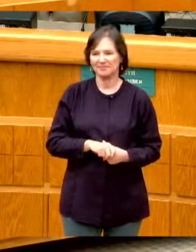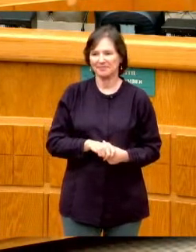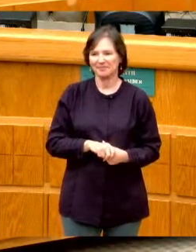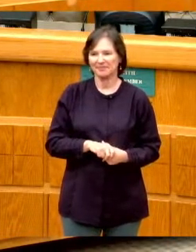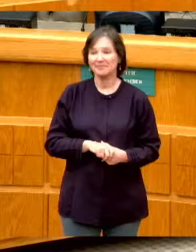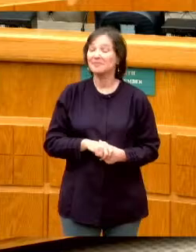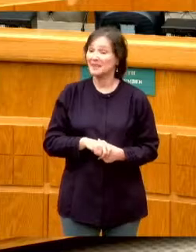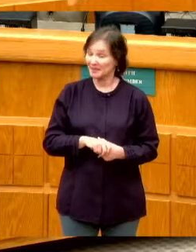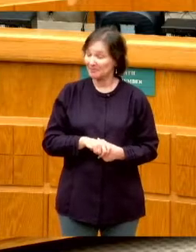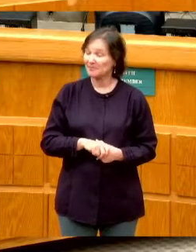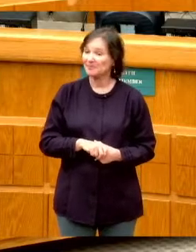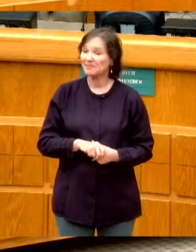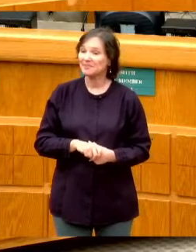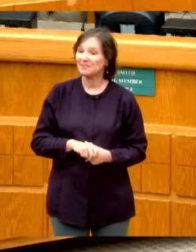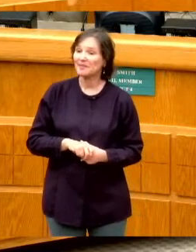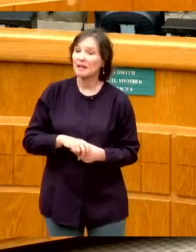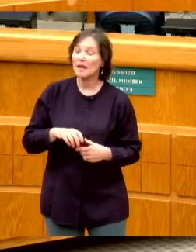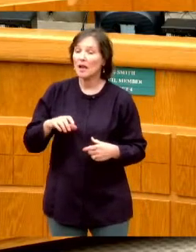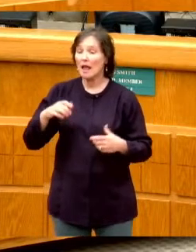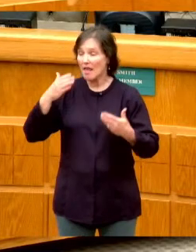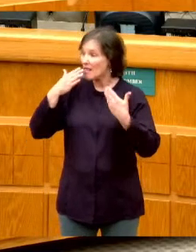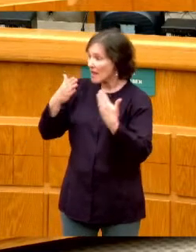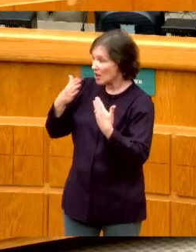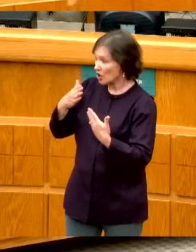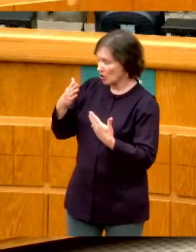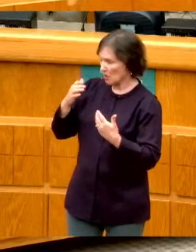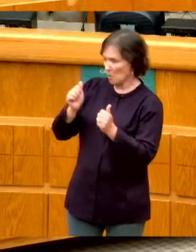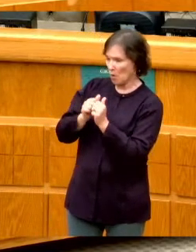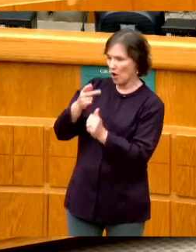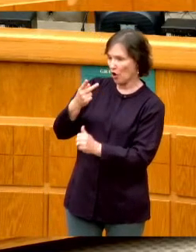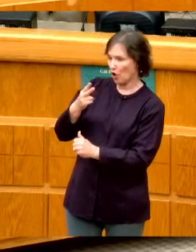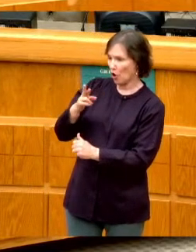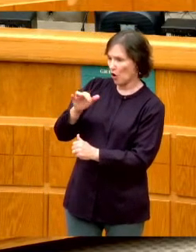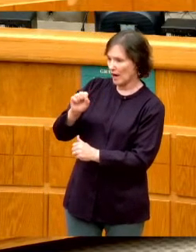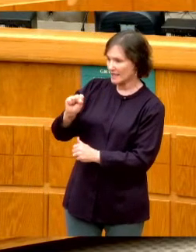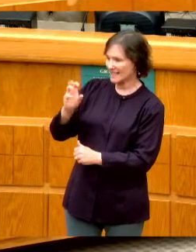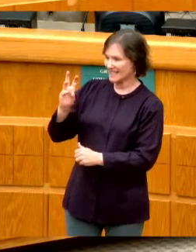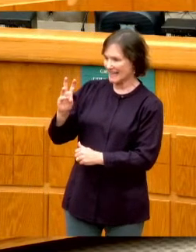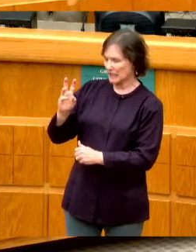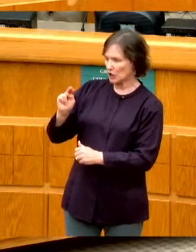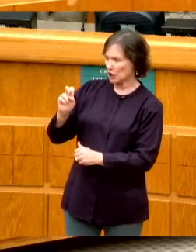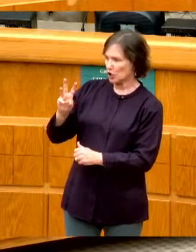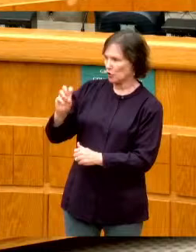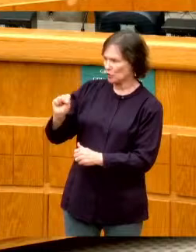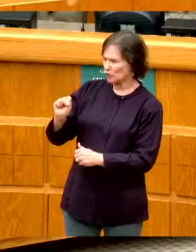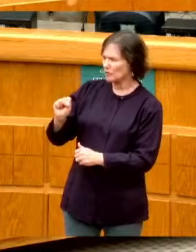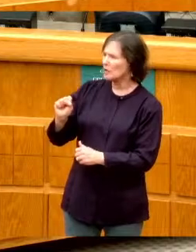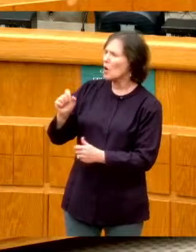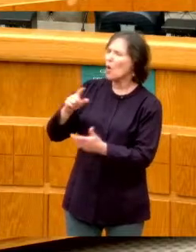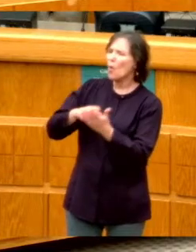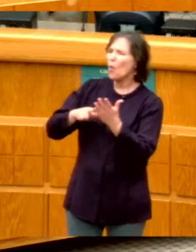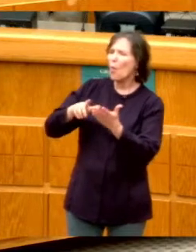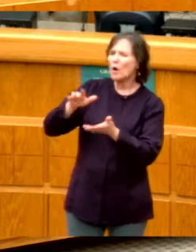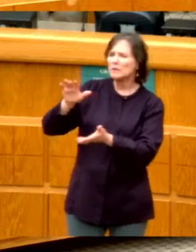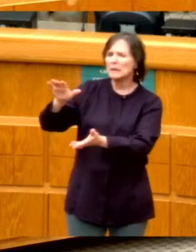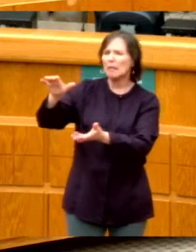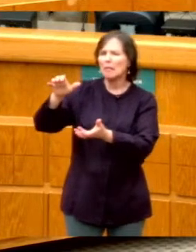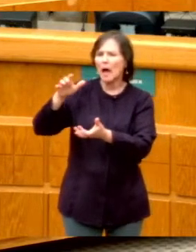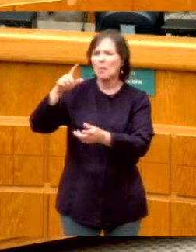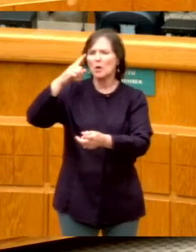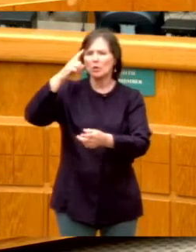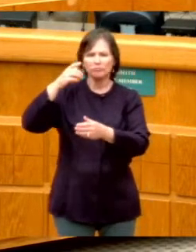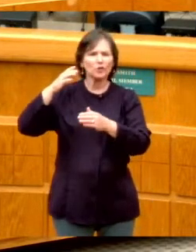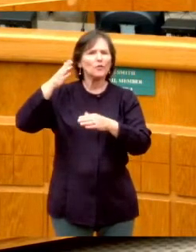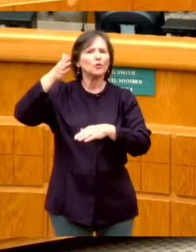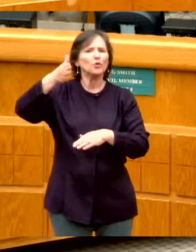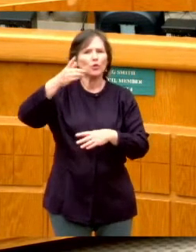Yes, sir? Thanks, Judge. Yes. Ron Hammond with Chris 6 News. What will the allotment of vaccinations be going forward for the city and the county,